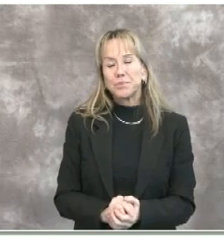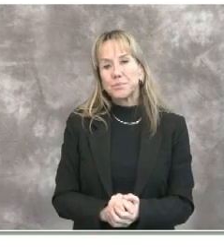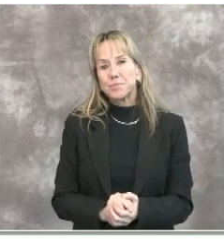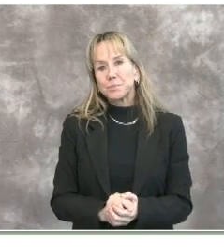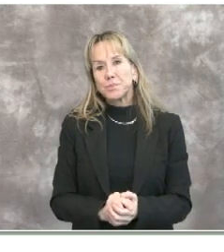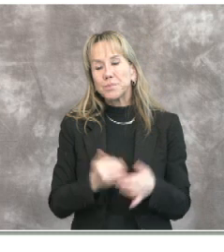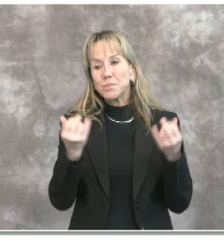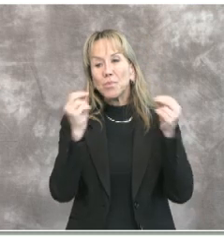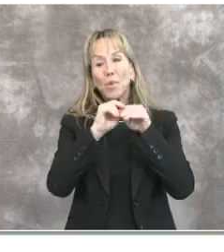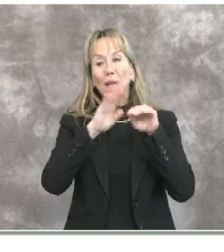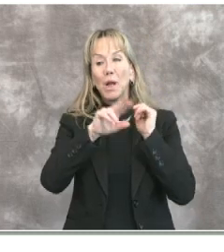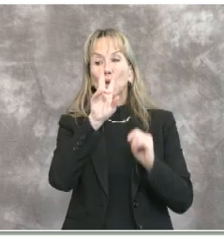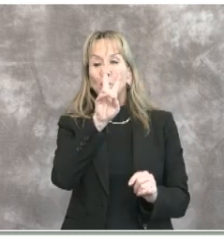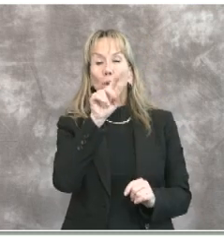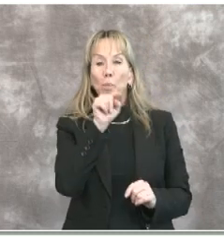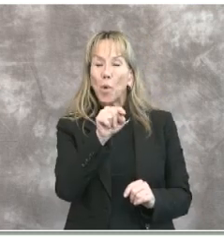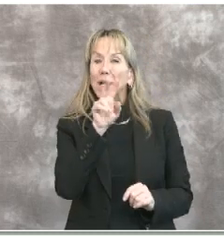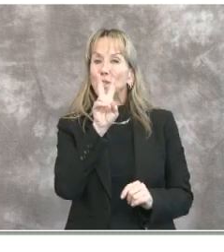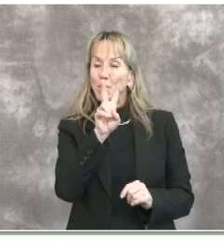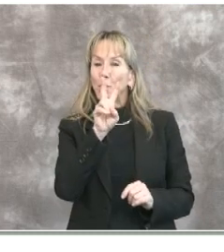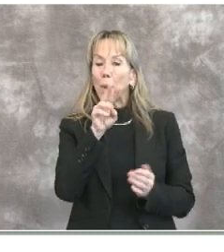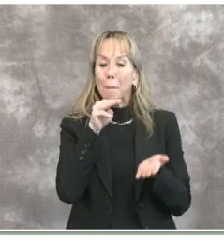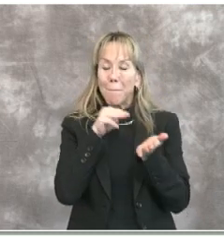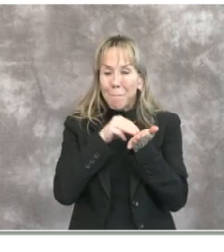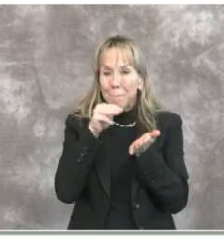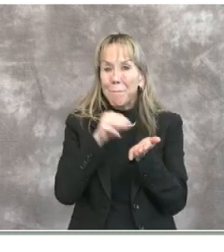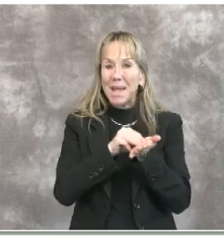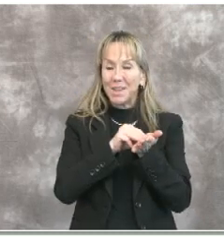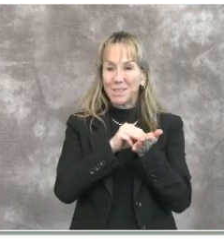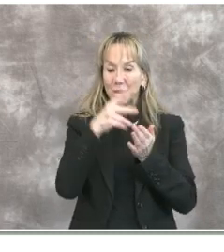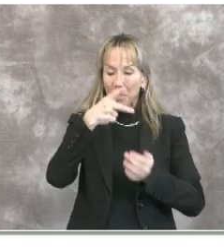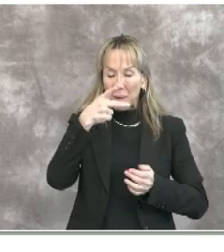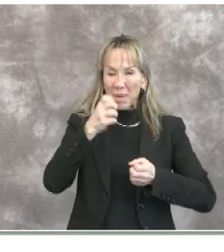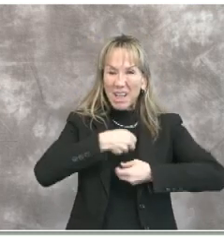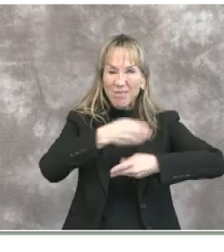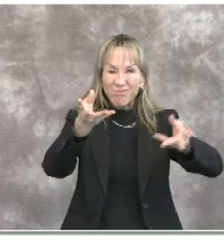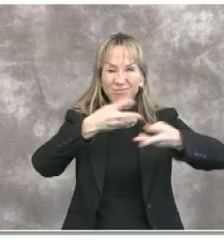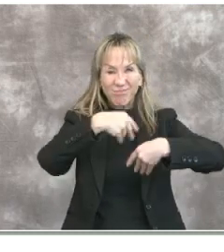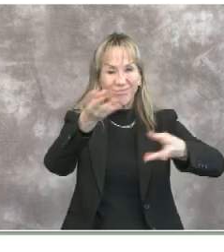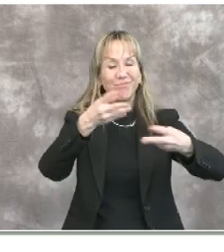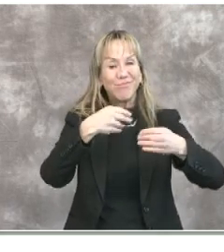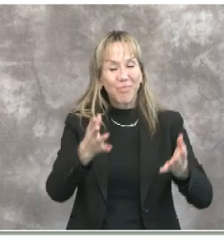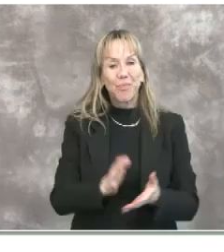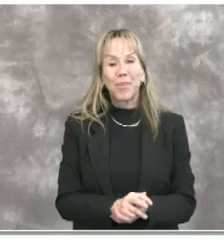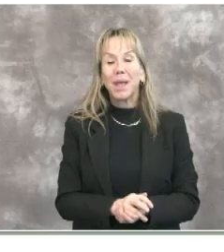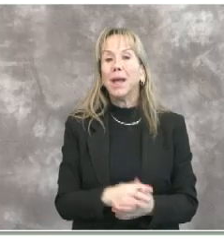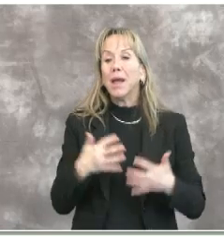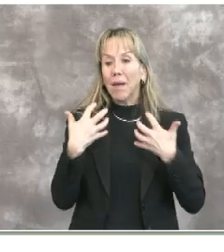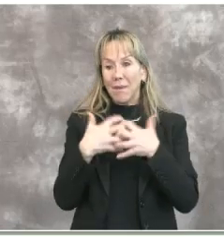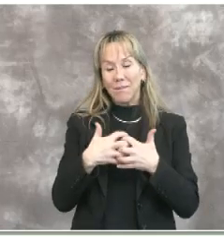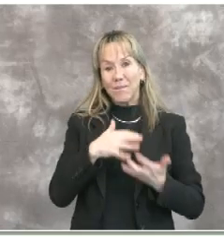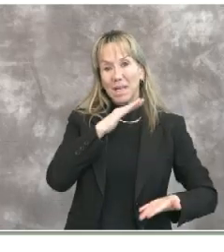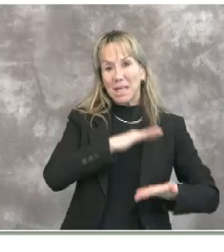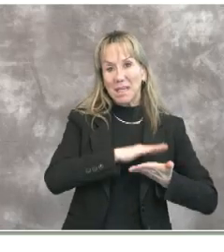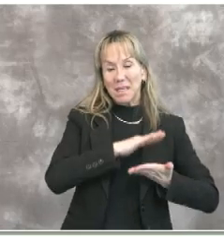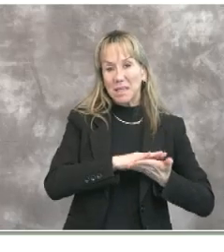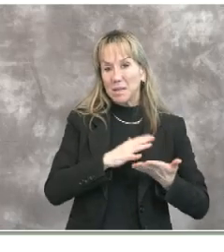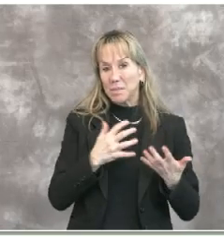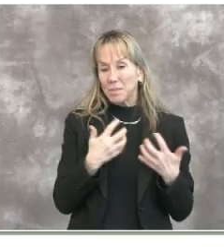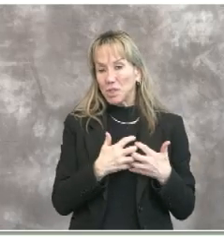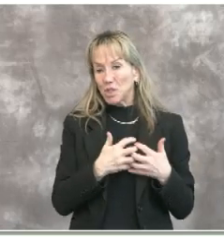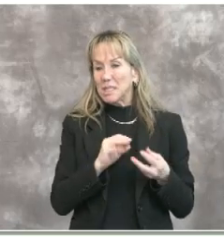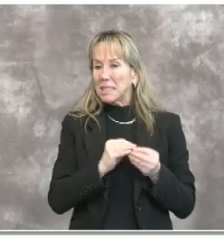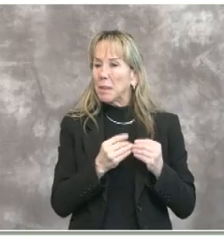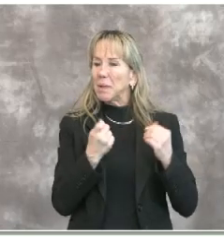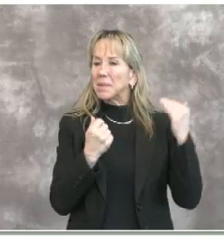Now more than 2.2 million individual items of personal protective equipment have been distributed. Ventilator numbers down just a bit because only